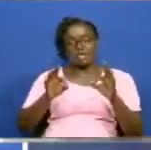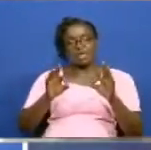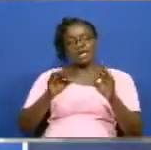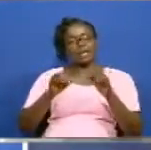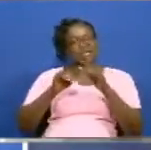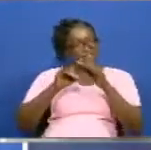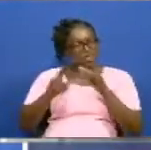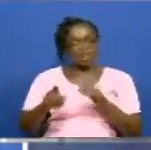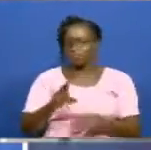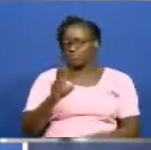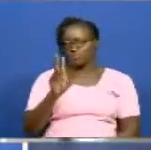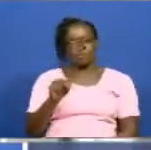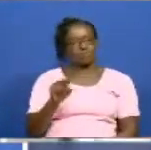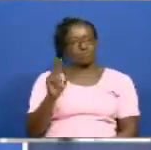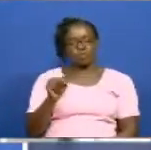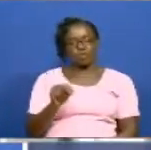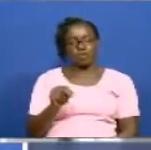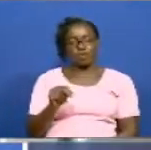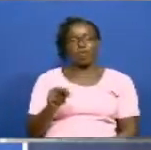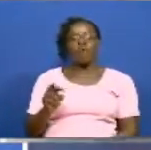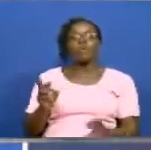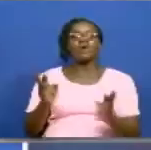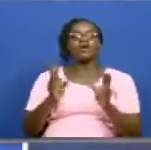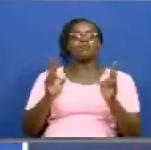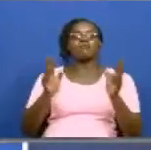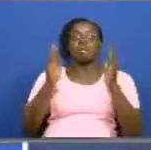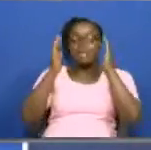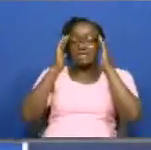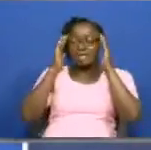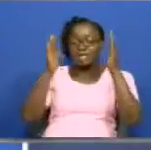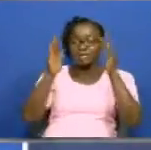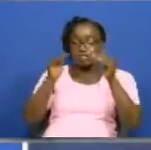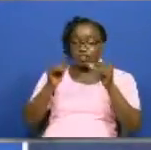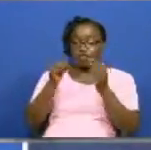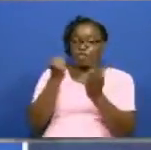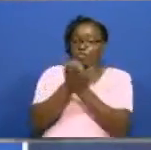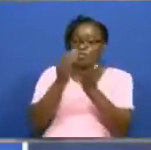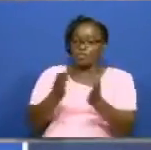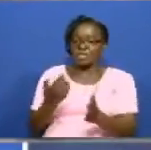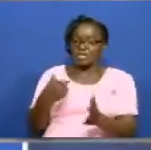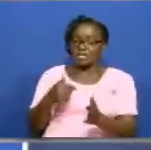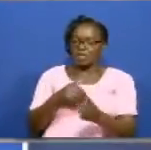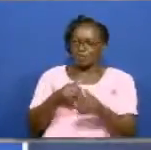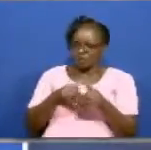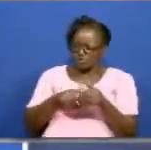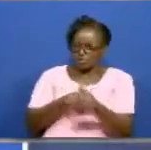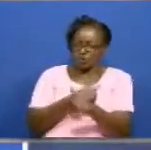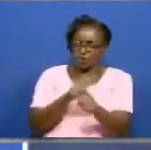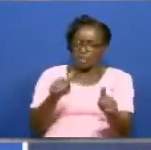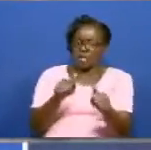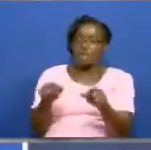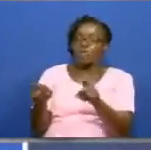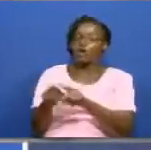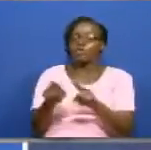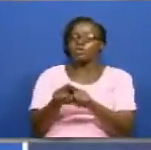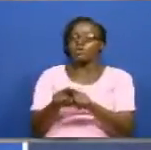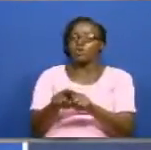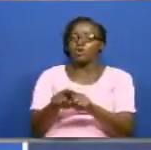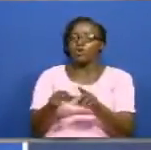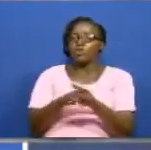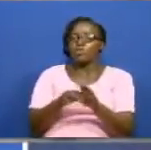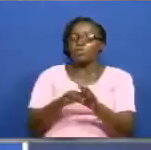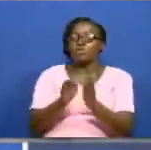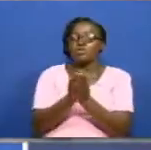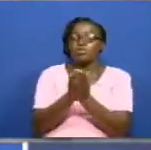are very, very, very alert, and our officers are following them very much. And also the members of the public, I'm printing with